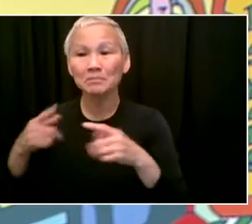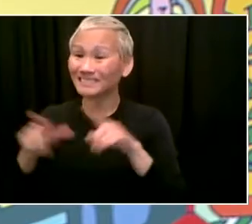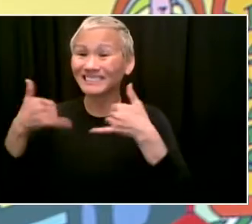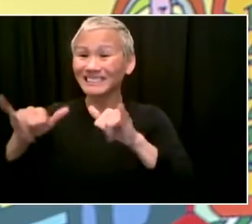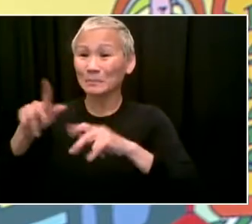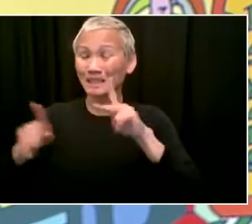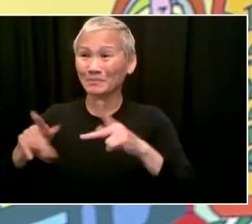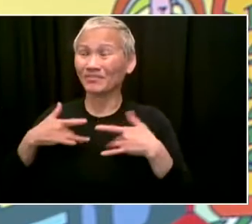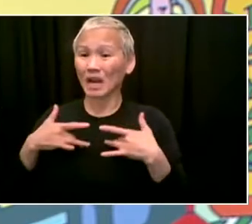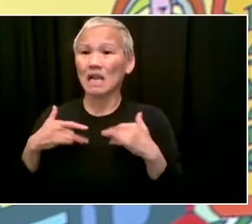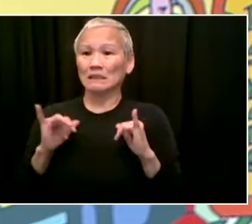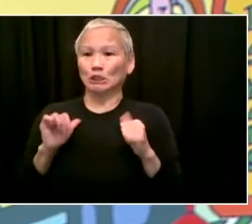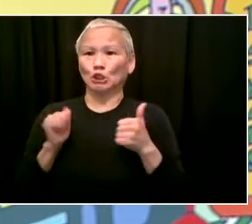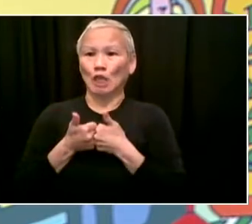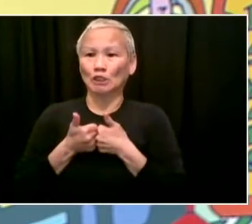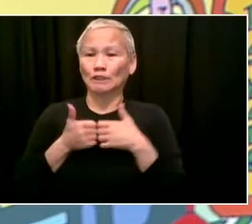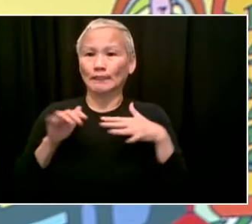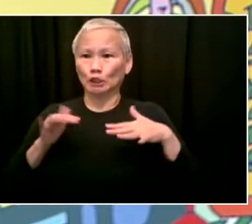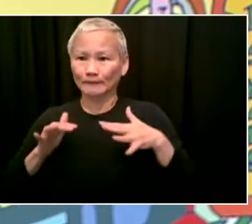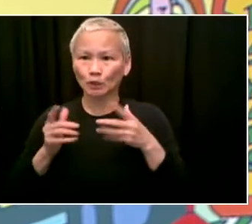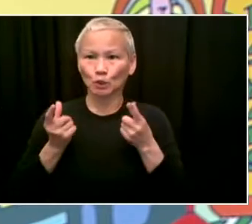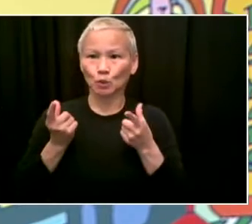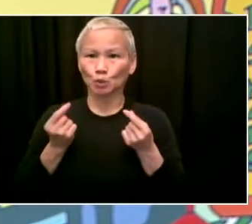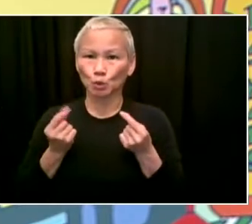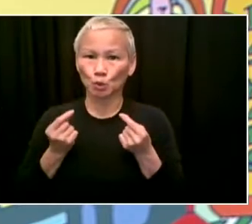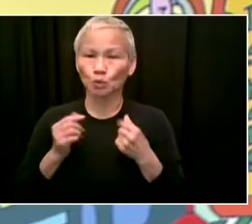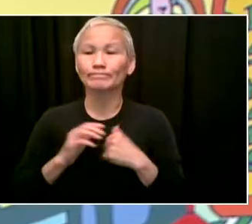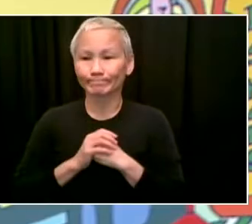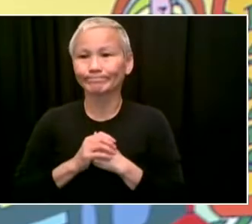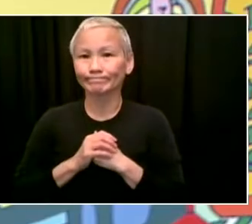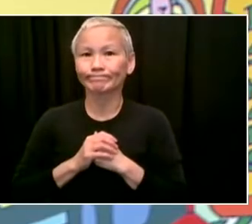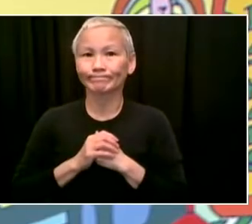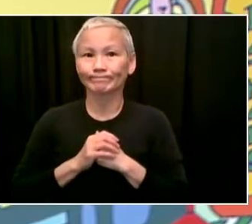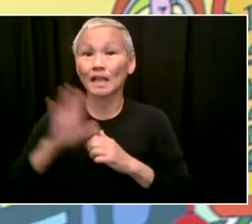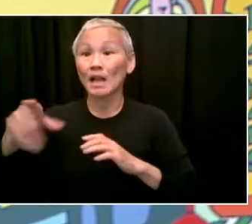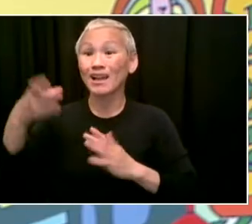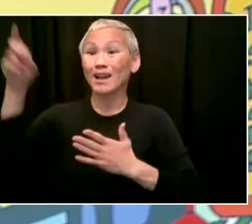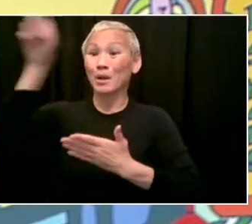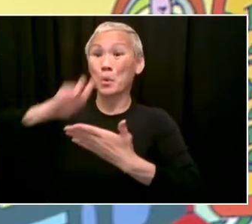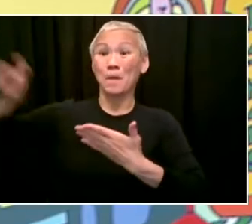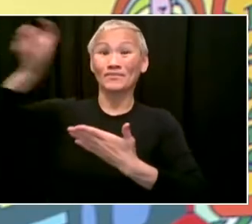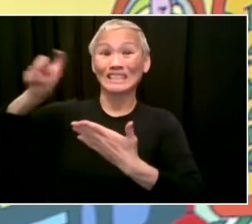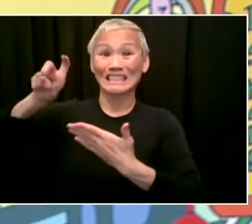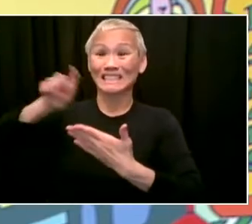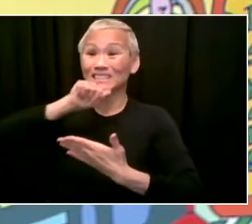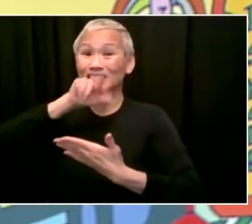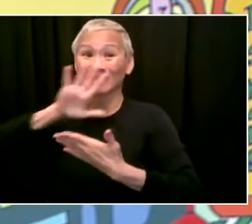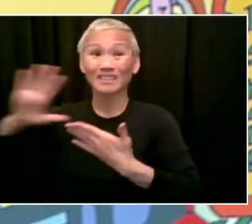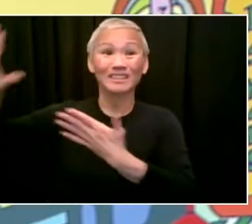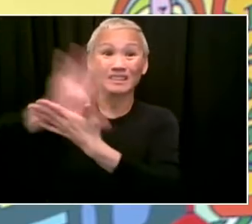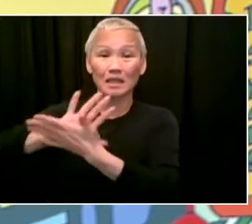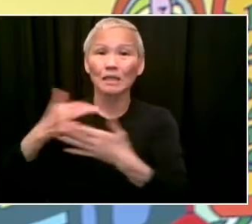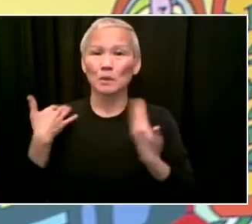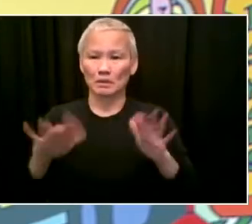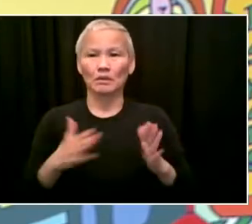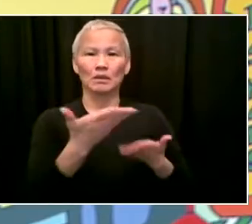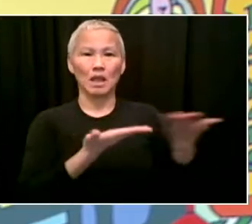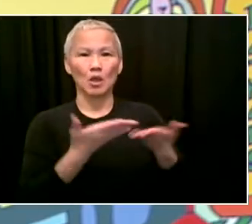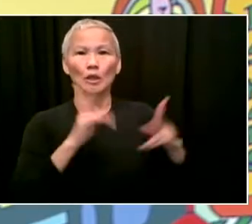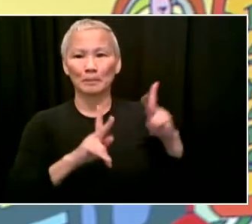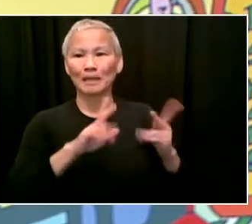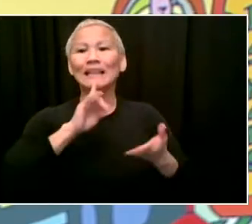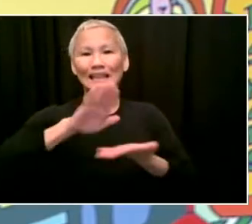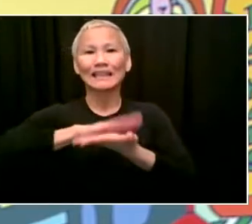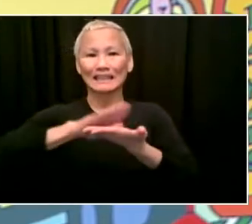Corps. They're going to be out there. They're hiring up as we speak. You're going to see a particularly strong impact going into July, August, as we get